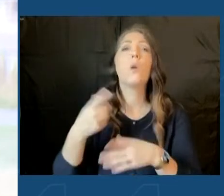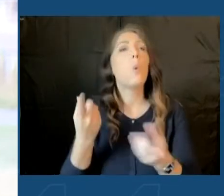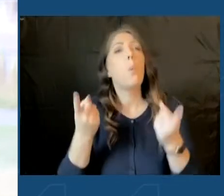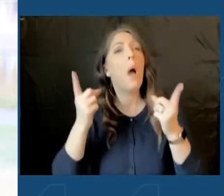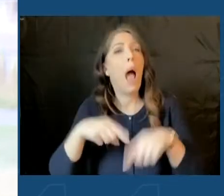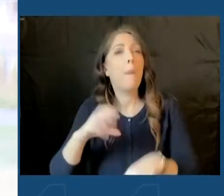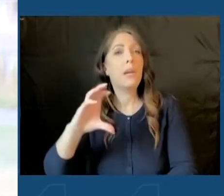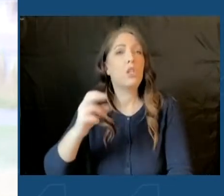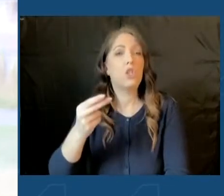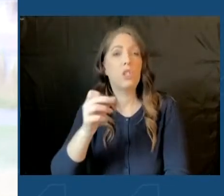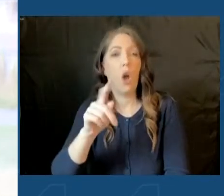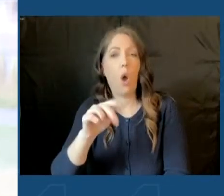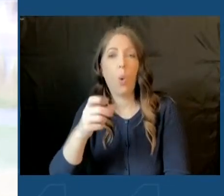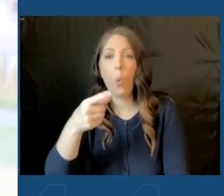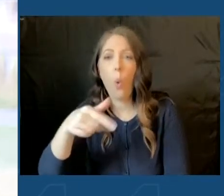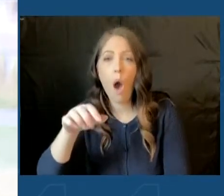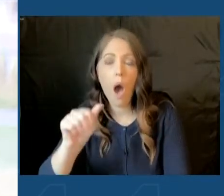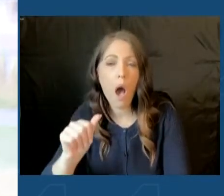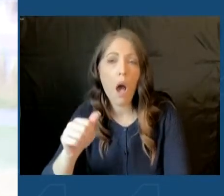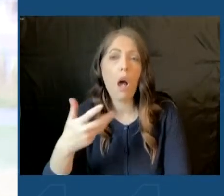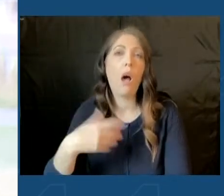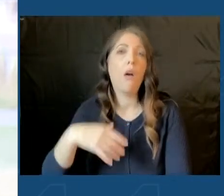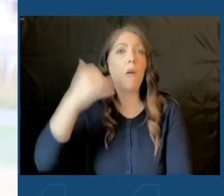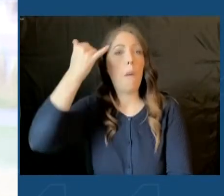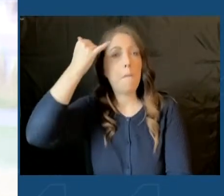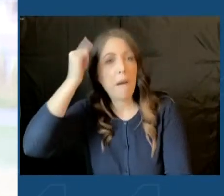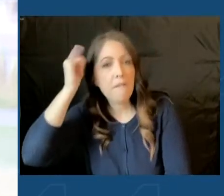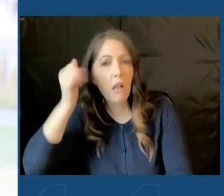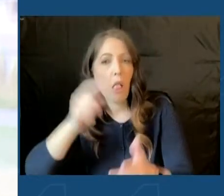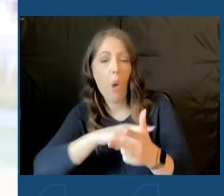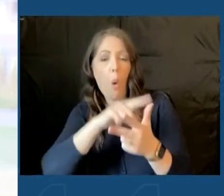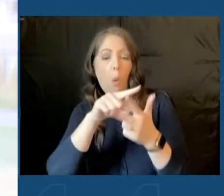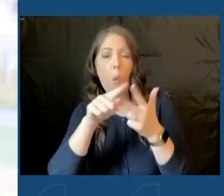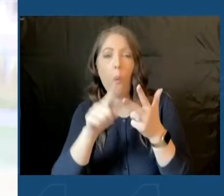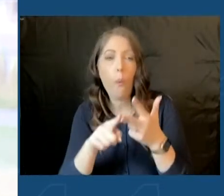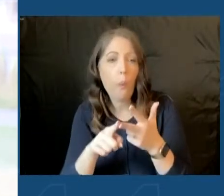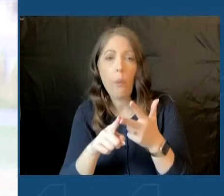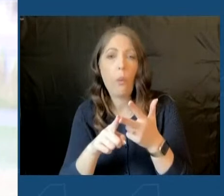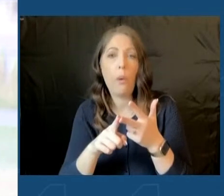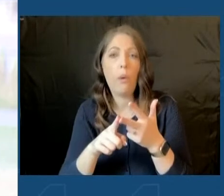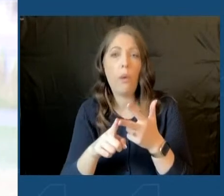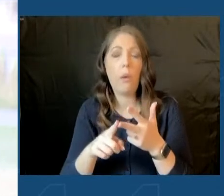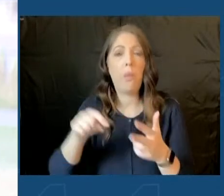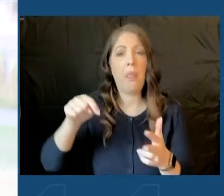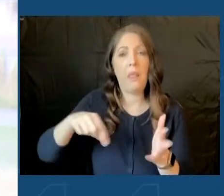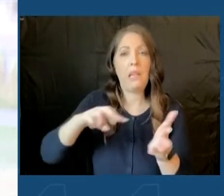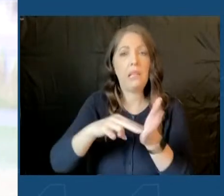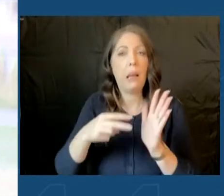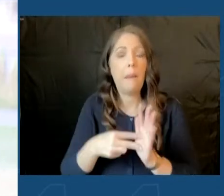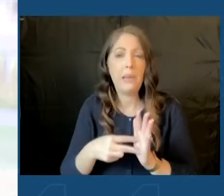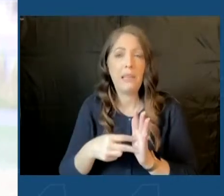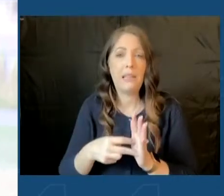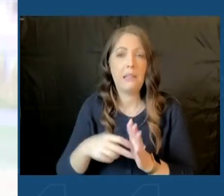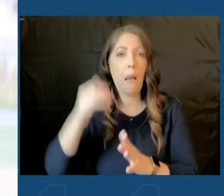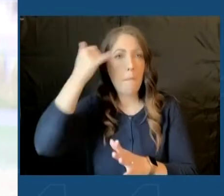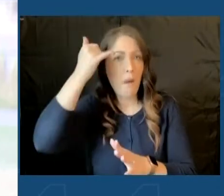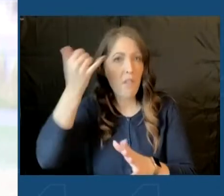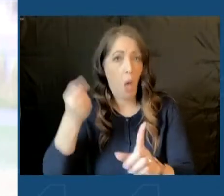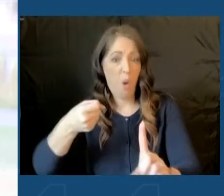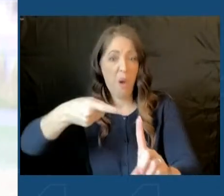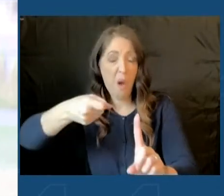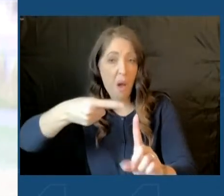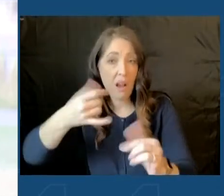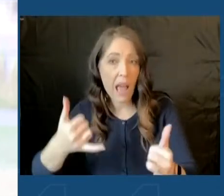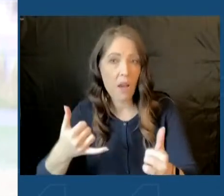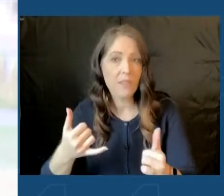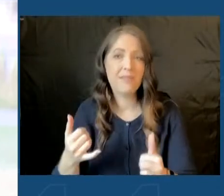and then what happened on the east side of Buffalo, East Buffalo, does this mean Buffalo, West New York is a target now? I said, no,